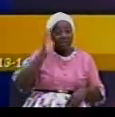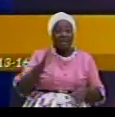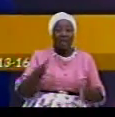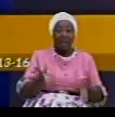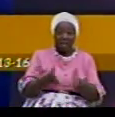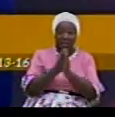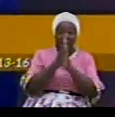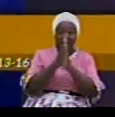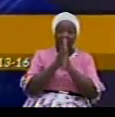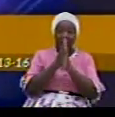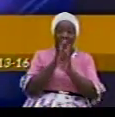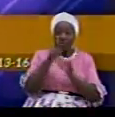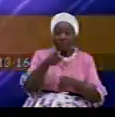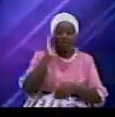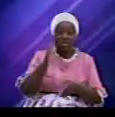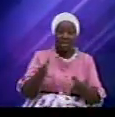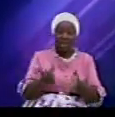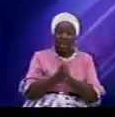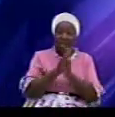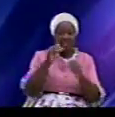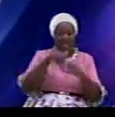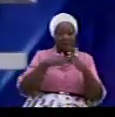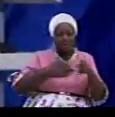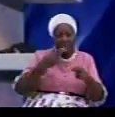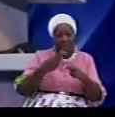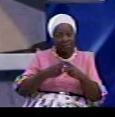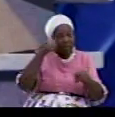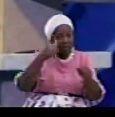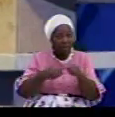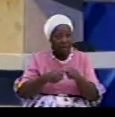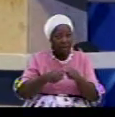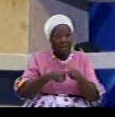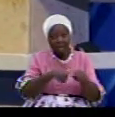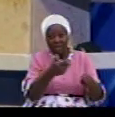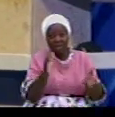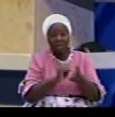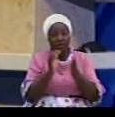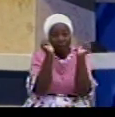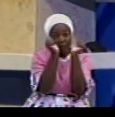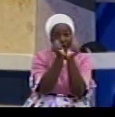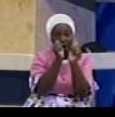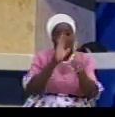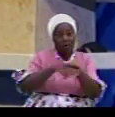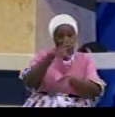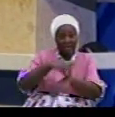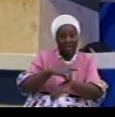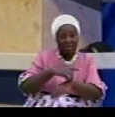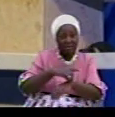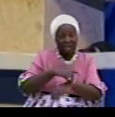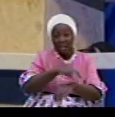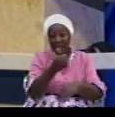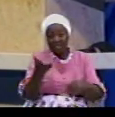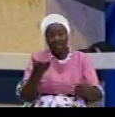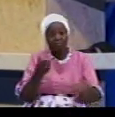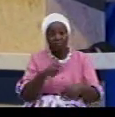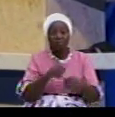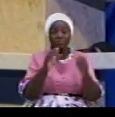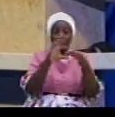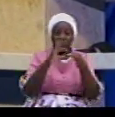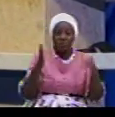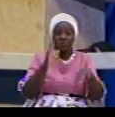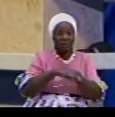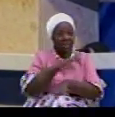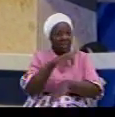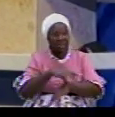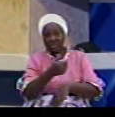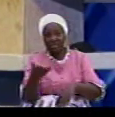name, remember, whatsoever you bind on earth, whatsoever you loose on earth, whatsoever.